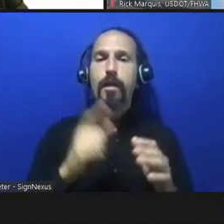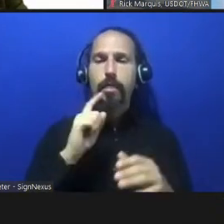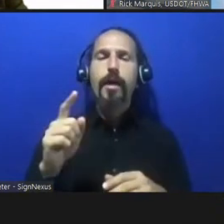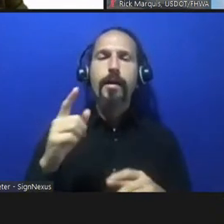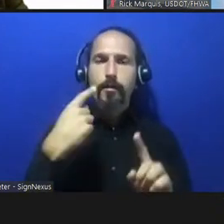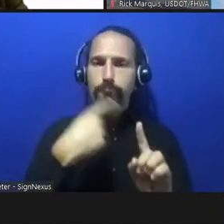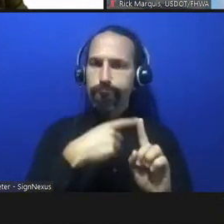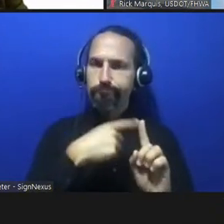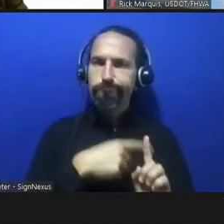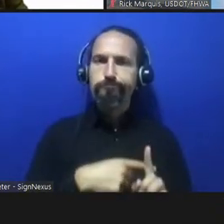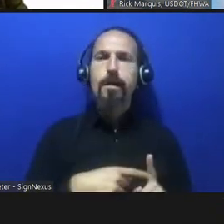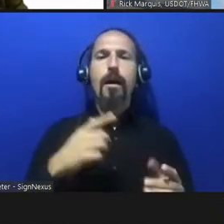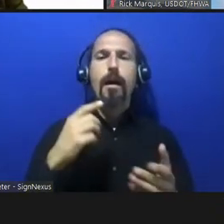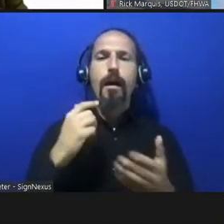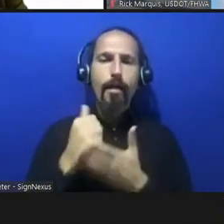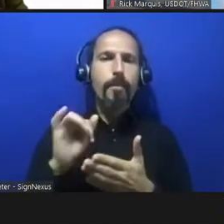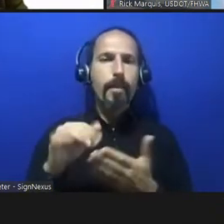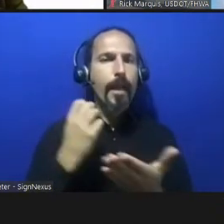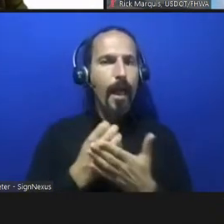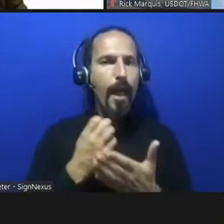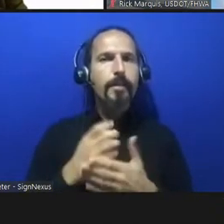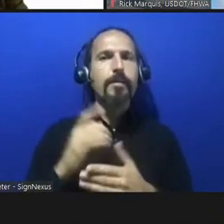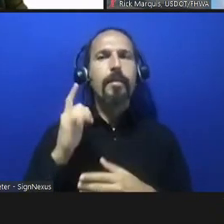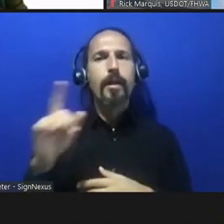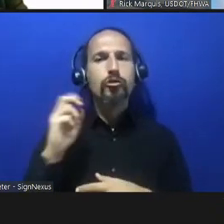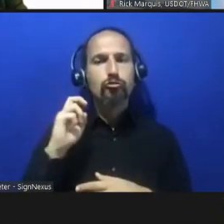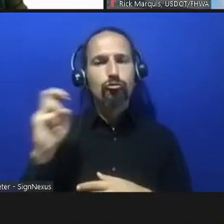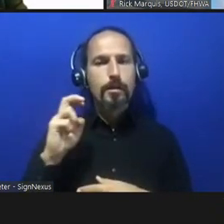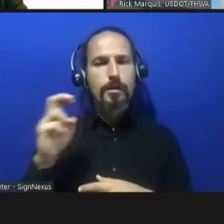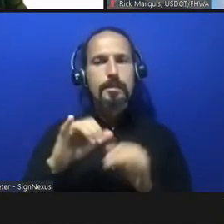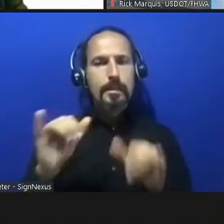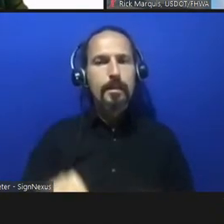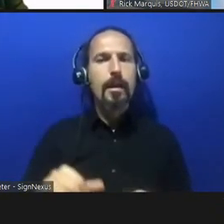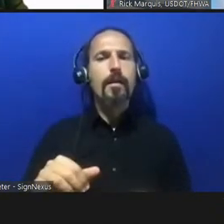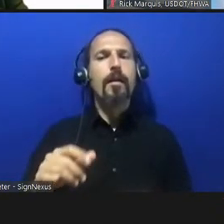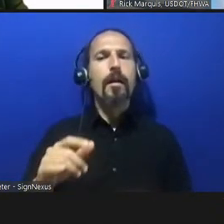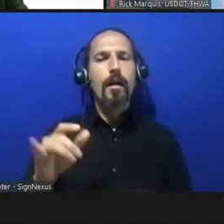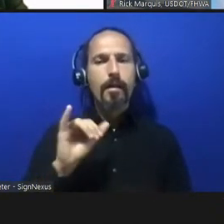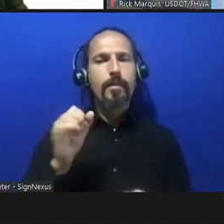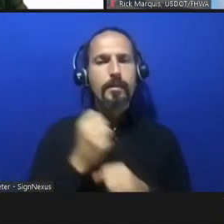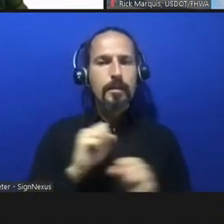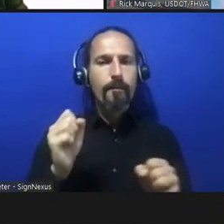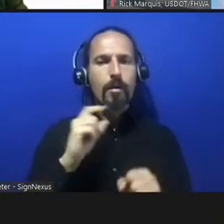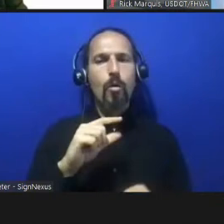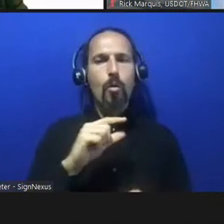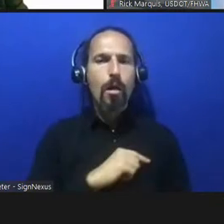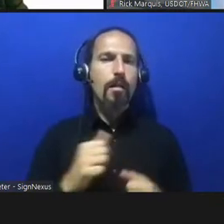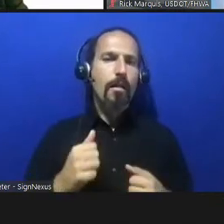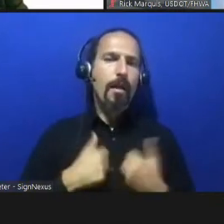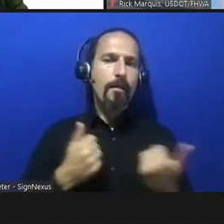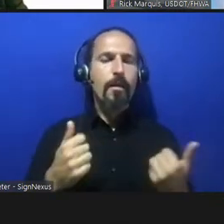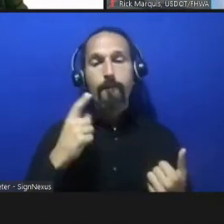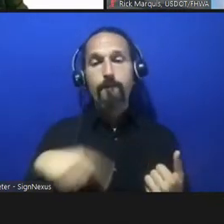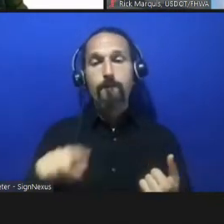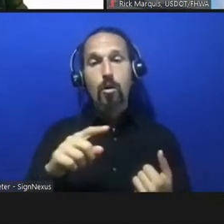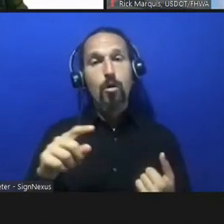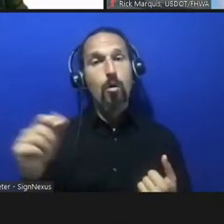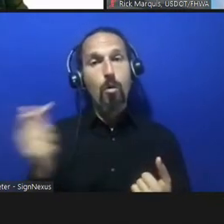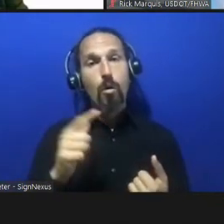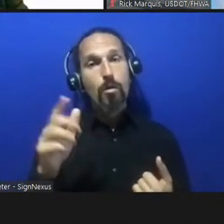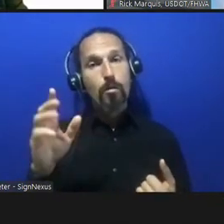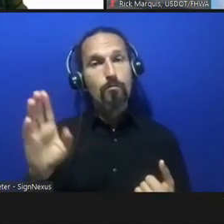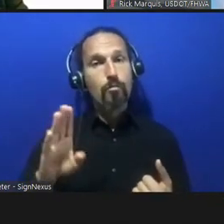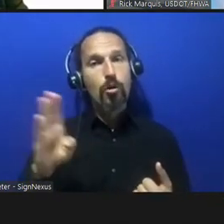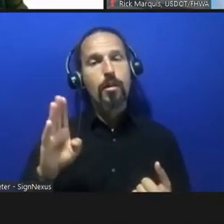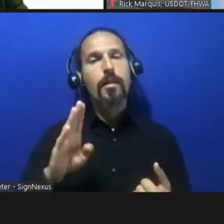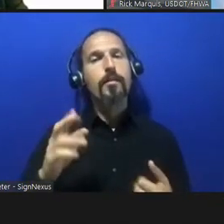region's economy the transit system traffic reduction efforts and overall safety and quality of life for broken knights and all new yorkers thank